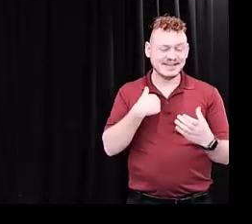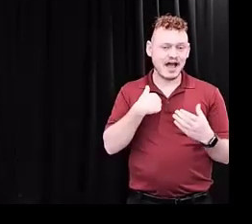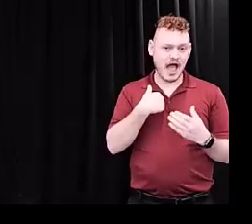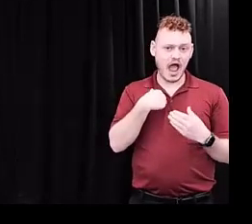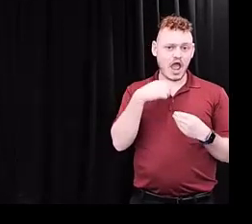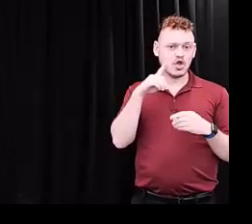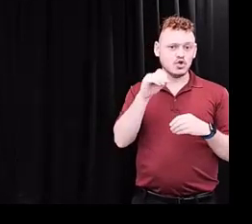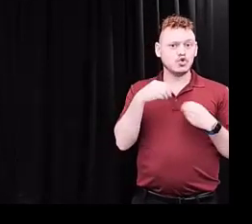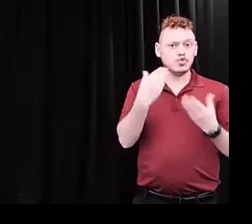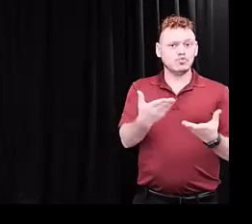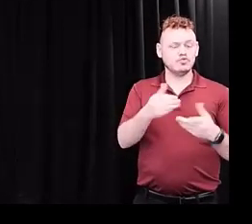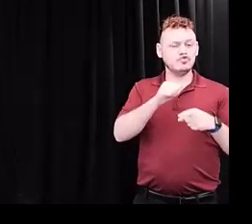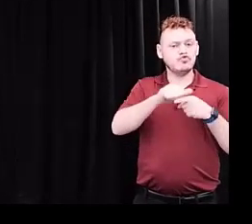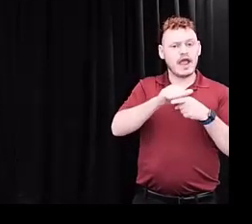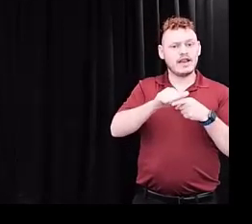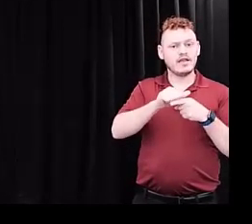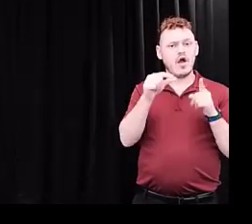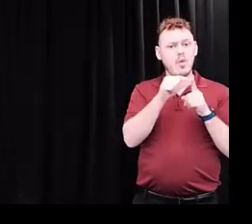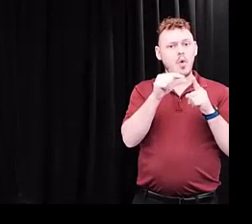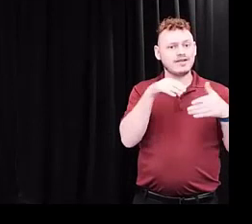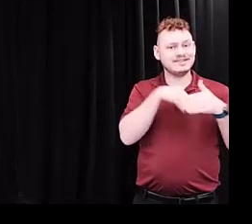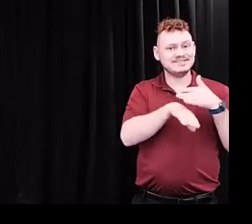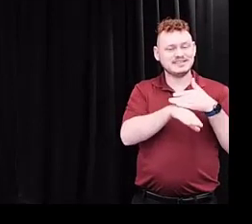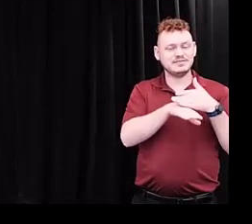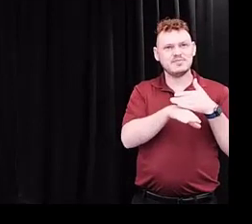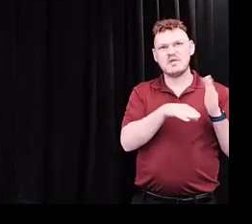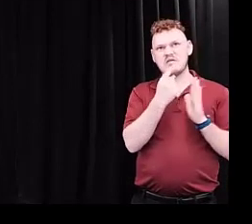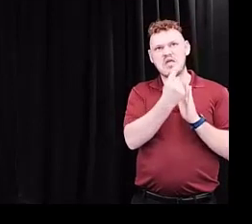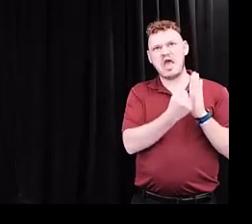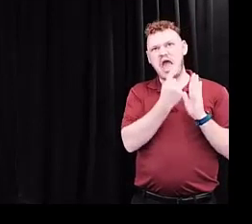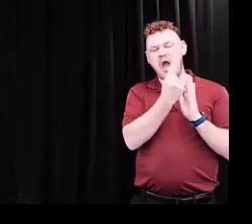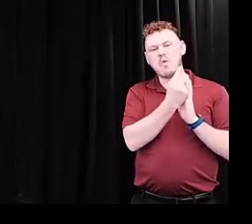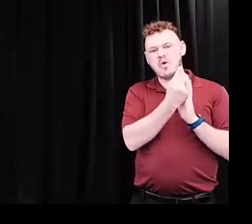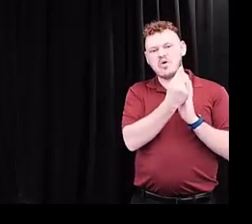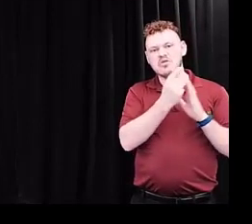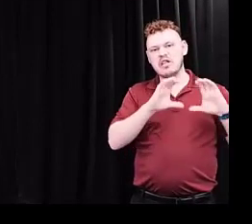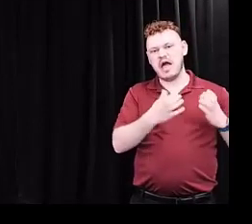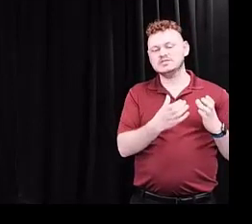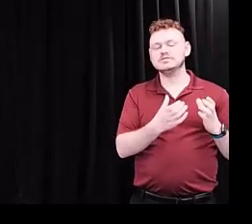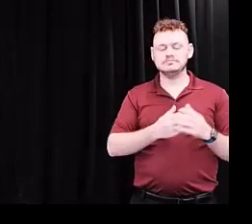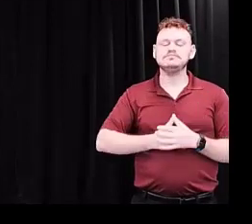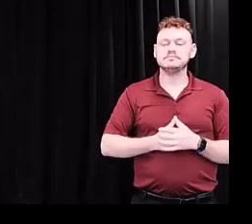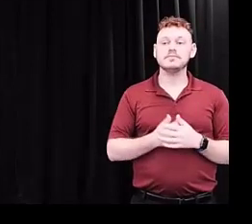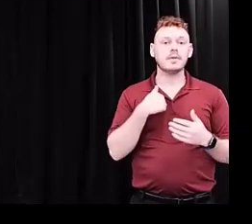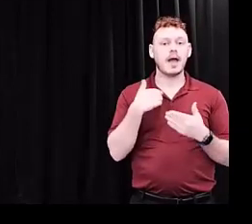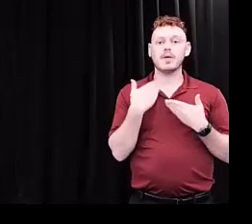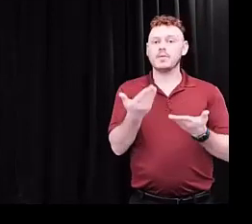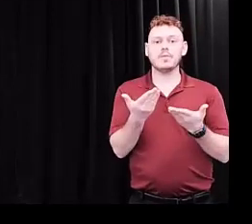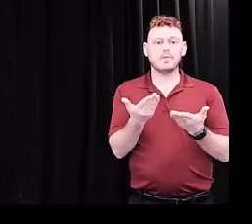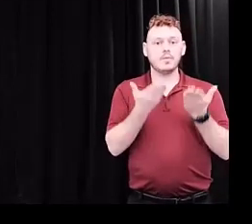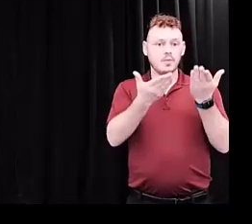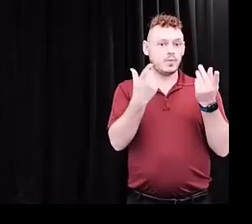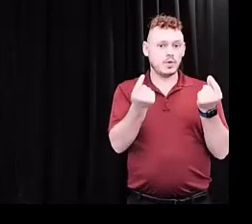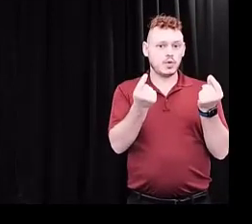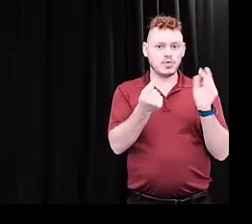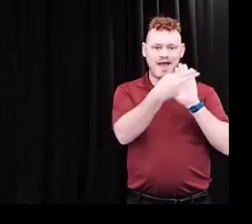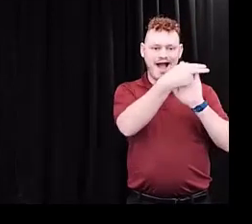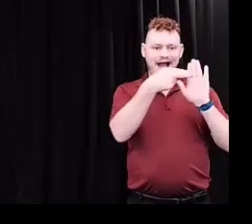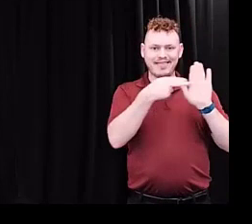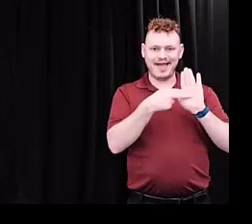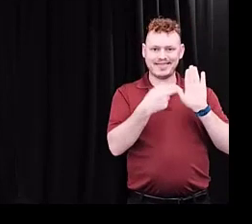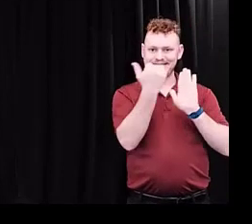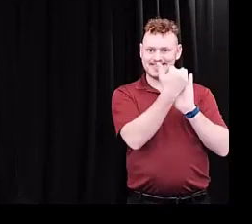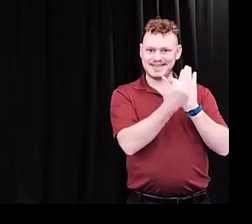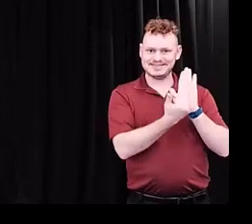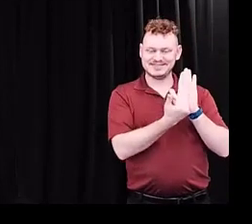on word accessibility, and it's about an hour or so. What I would do is I would highlight that list up